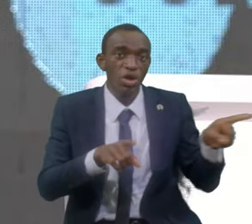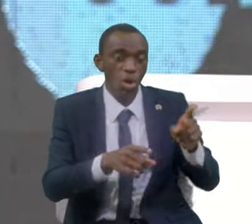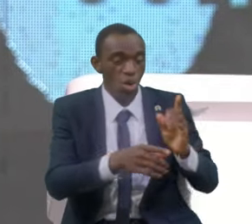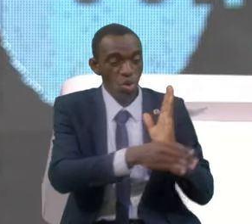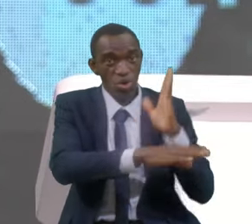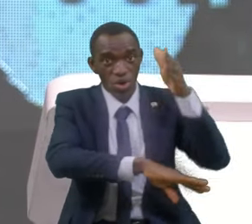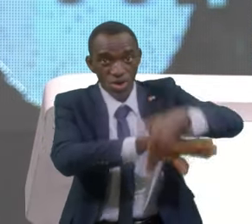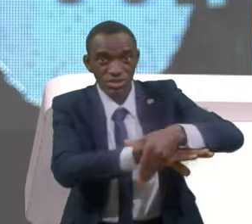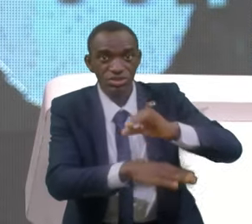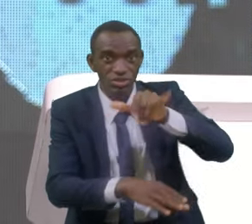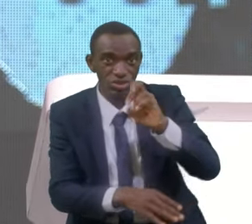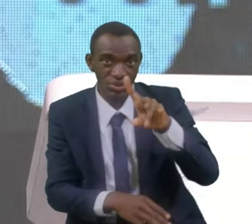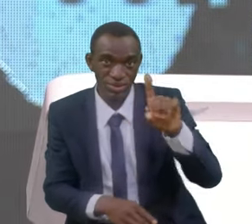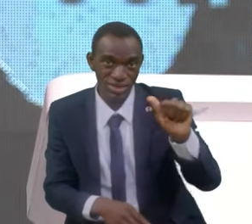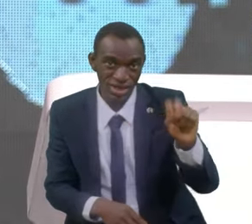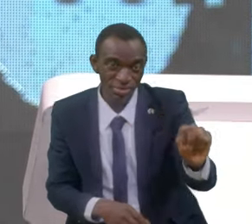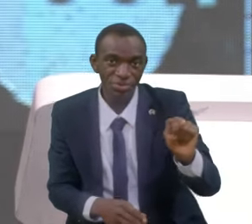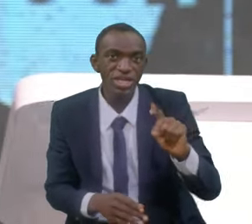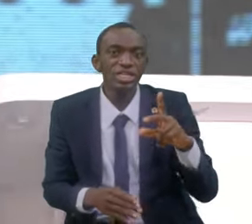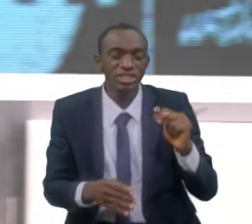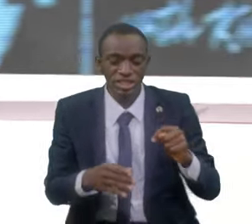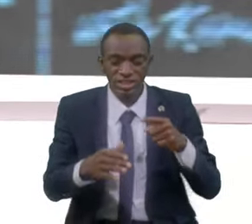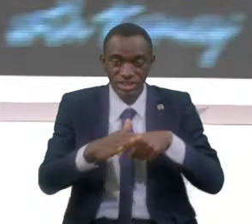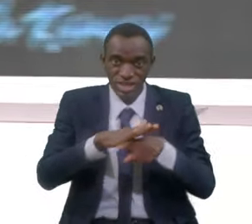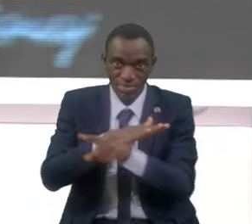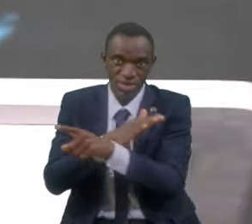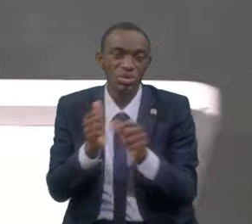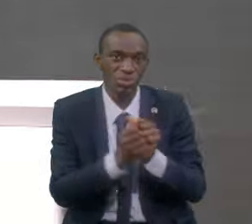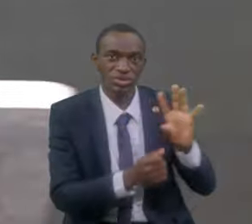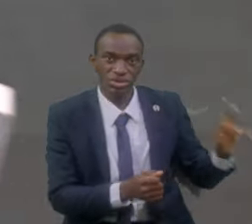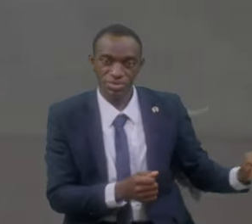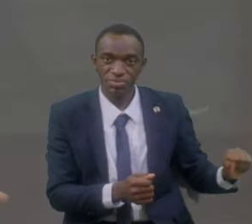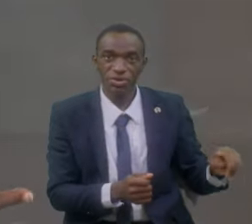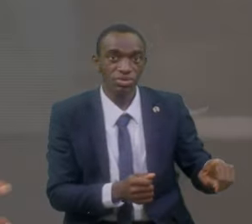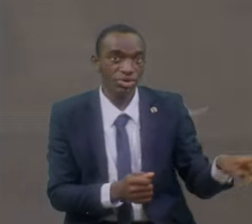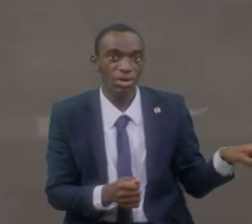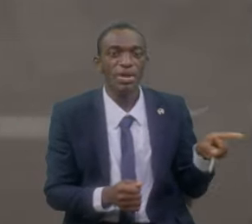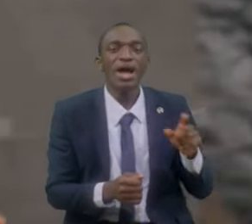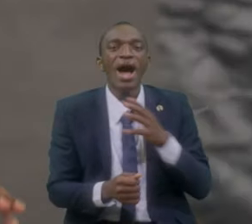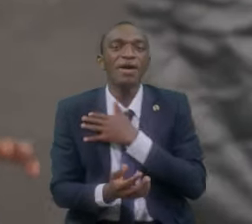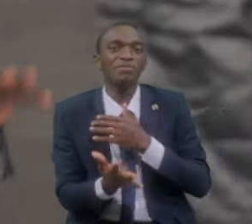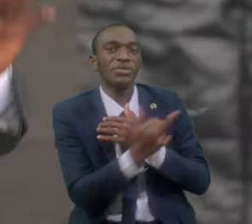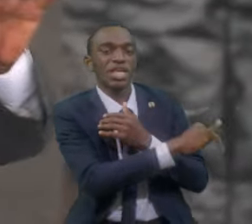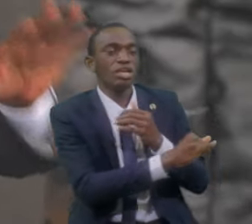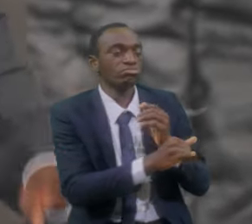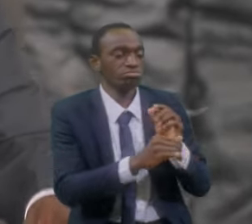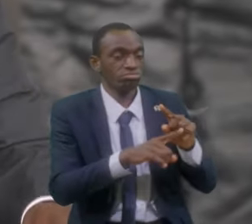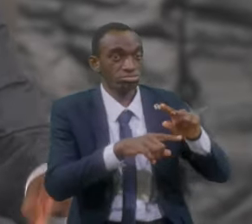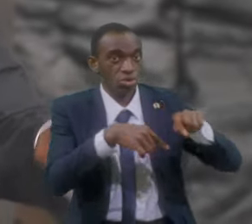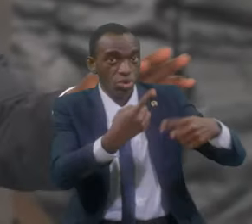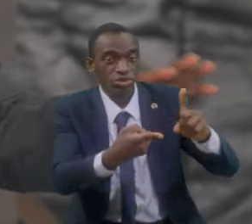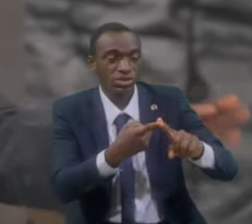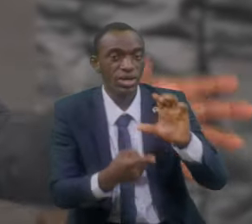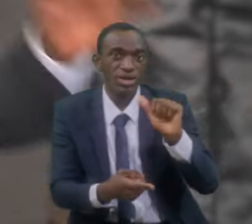Canaanites, they took the brazen serpent. They settled in the land of Canaan, they